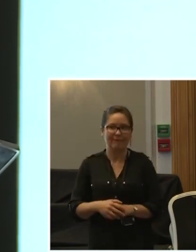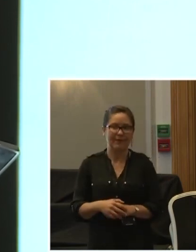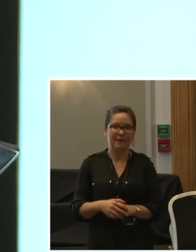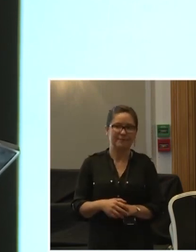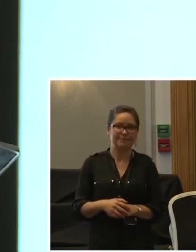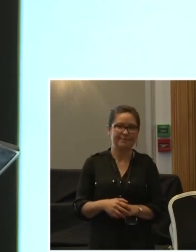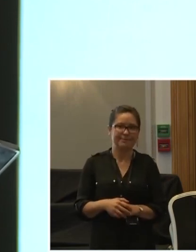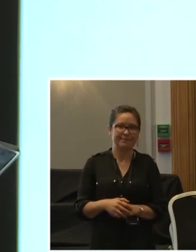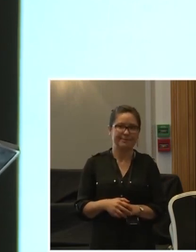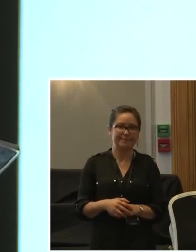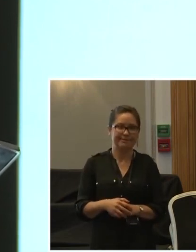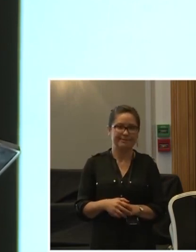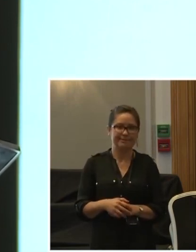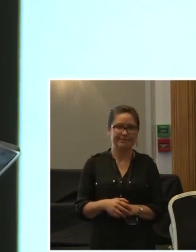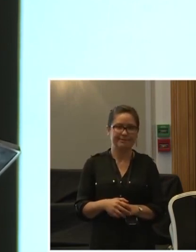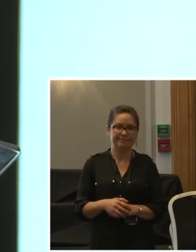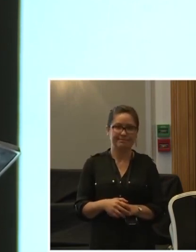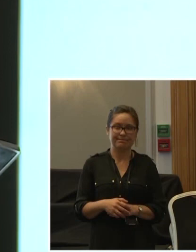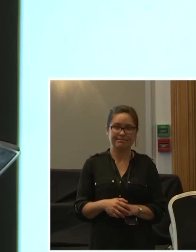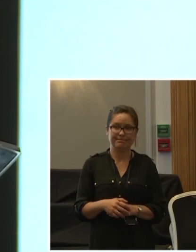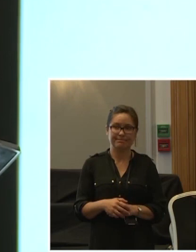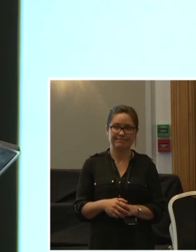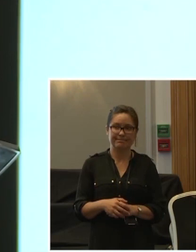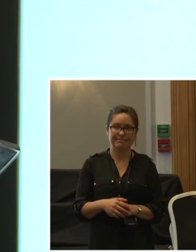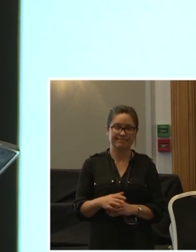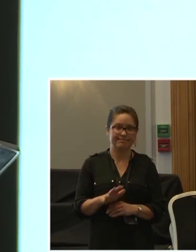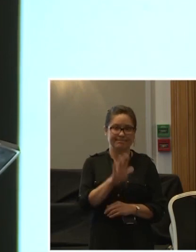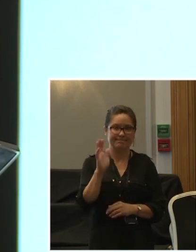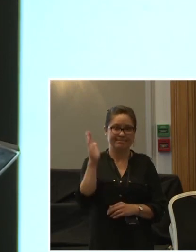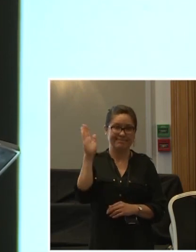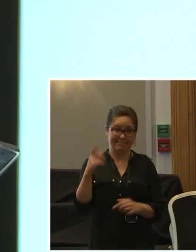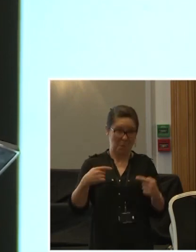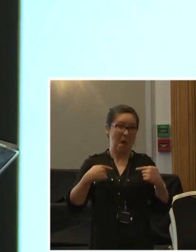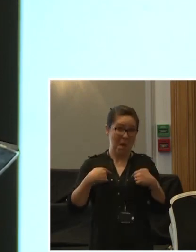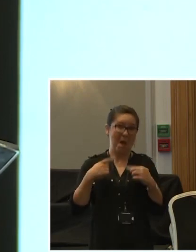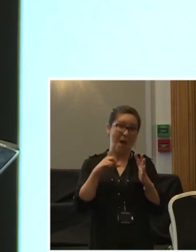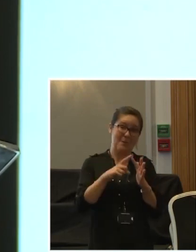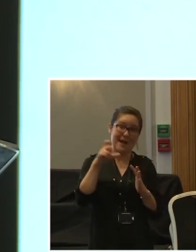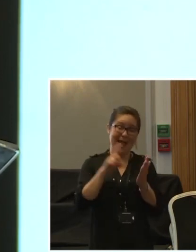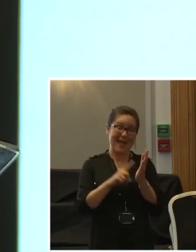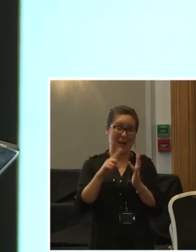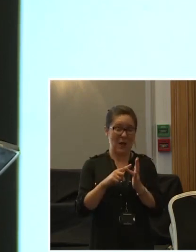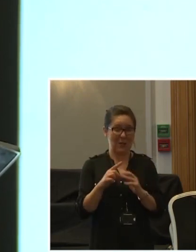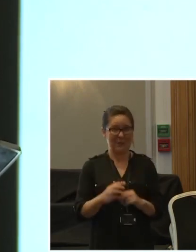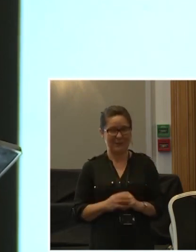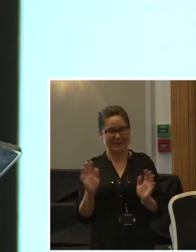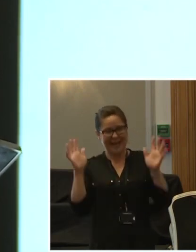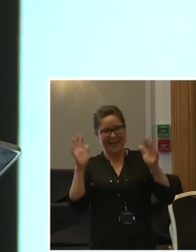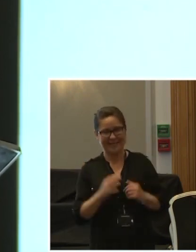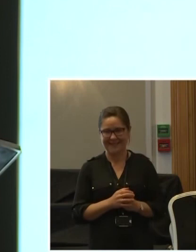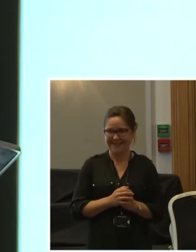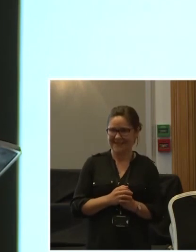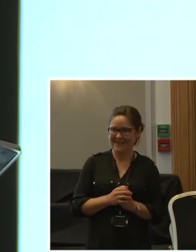So, yeah. Thank you. I'm yet another ECLO. Hello. We've wiped out